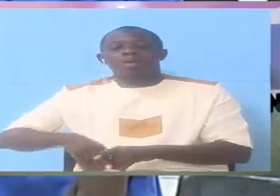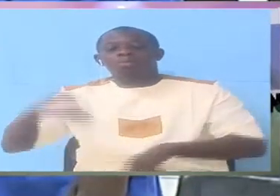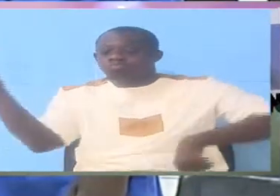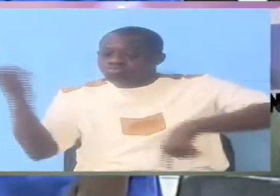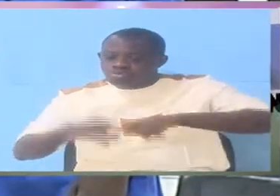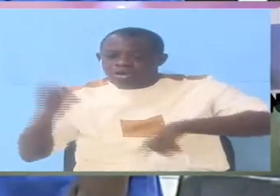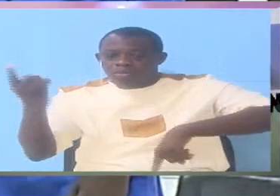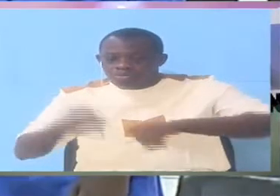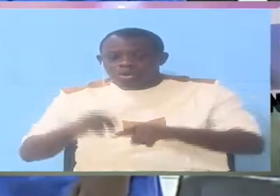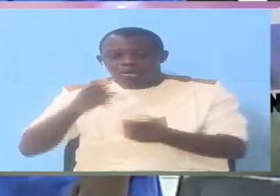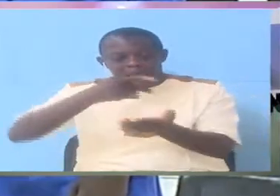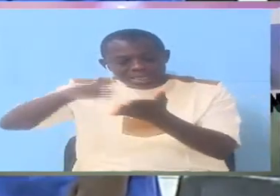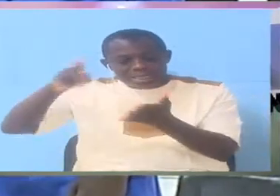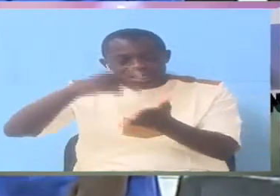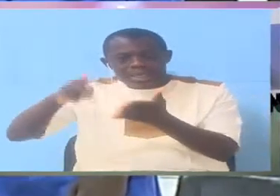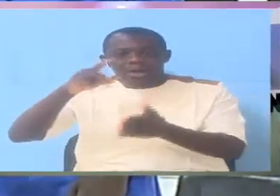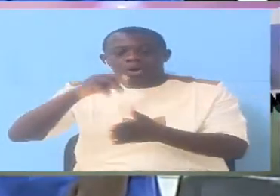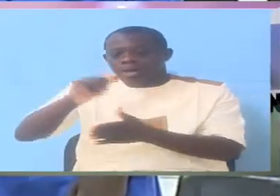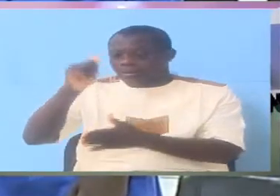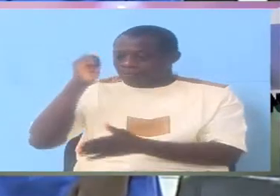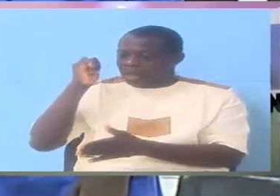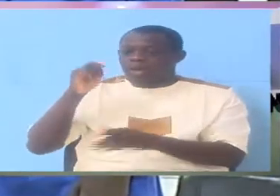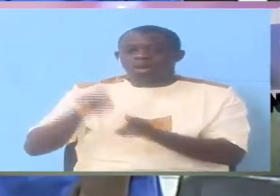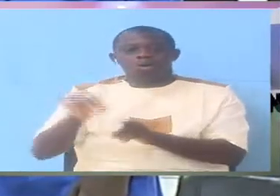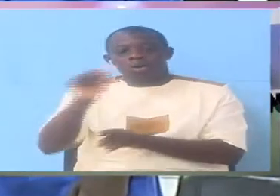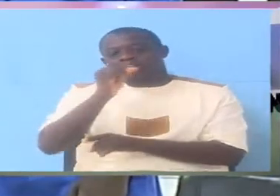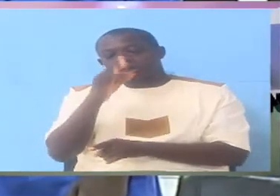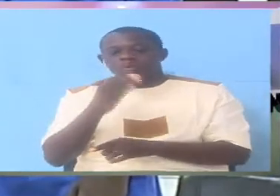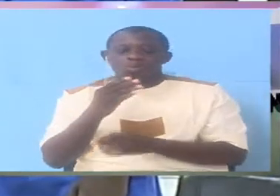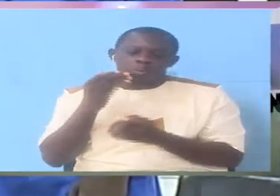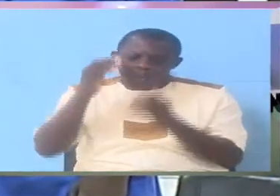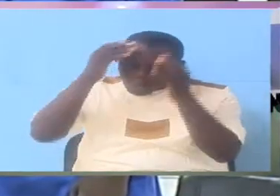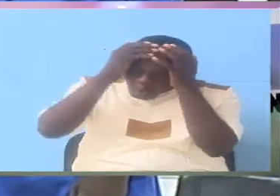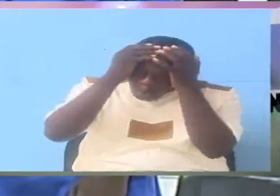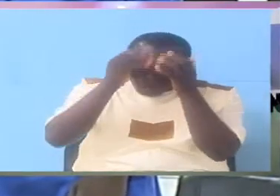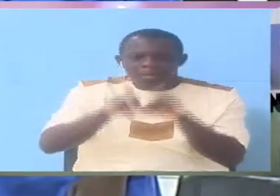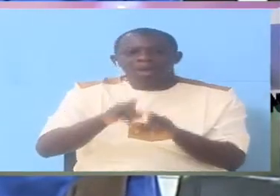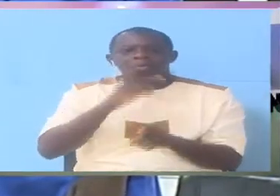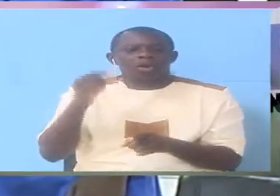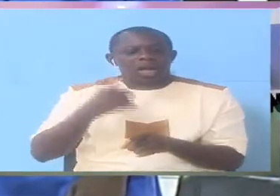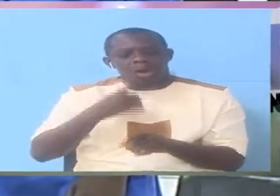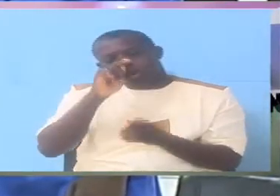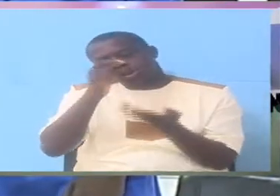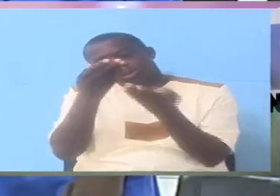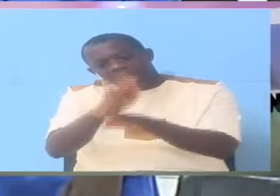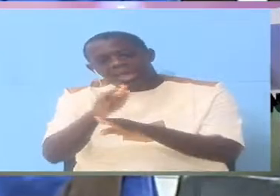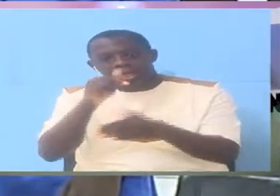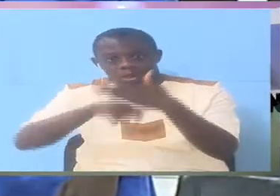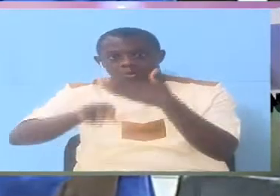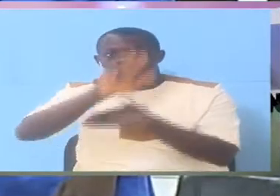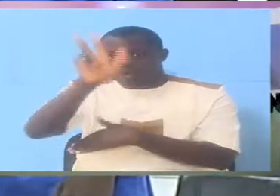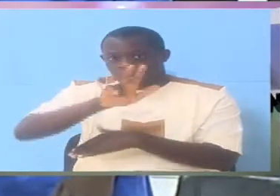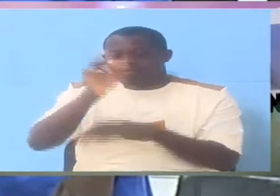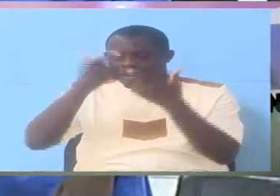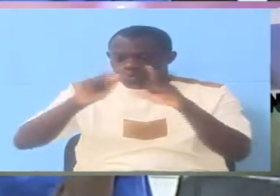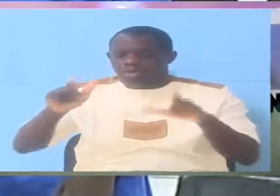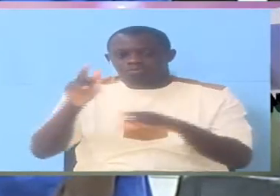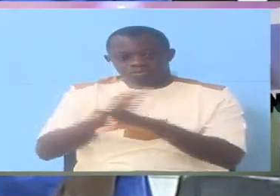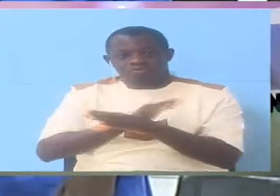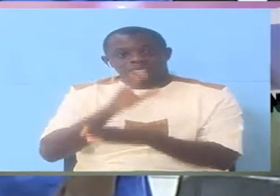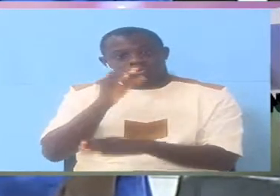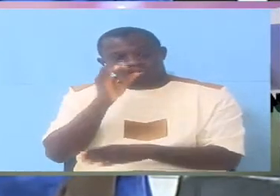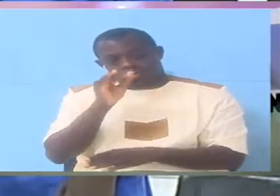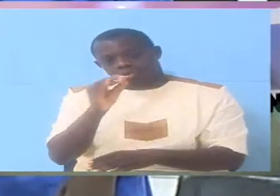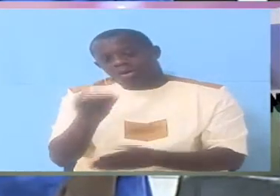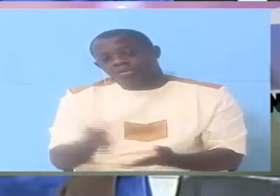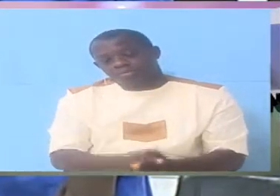Usually, if you understand a language, you are always more sympathetic to those individuals. But these Senegalese, they were being